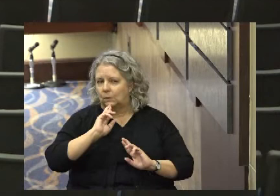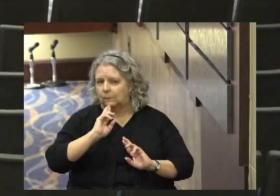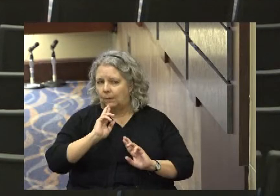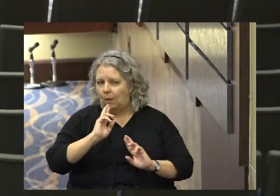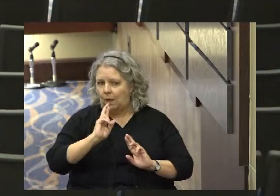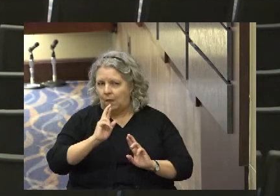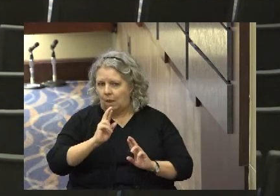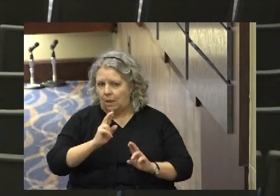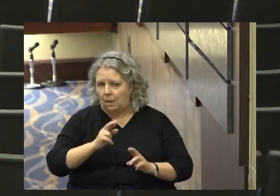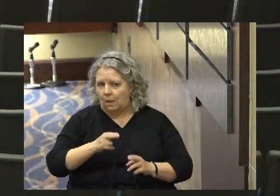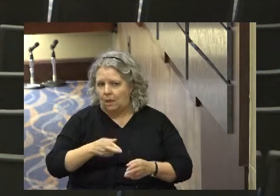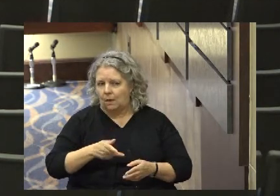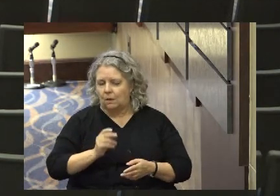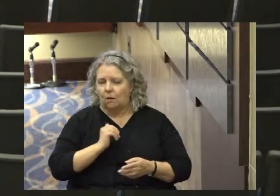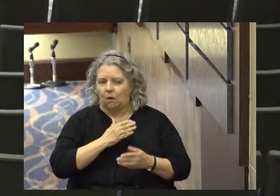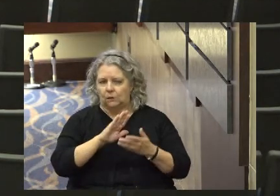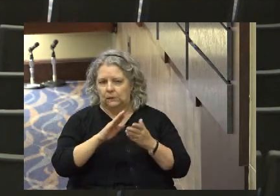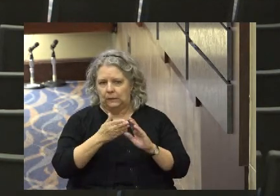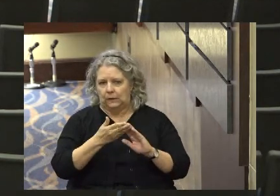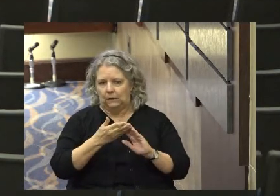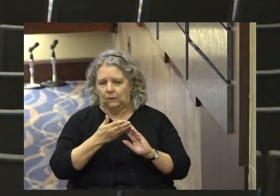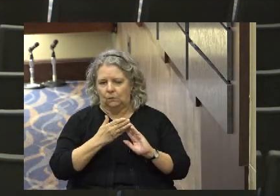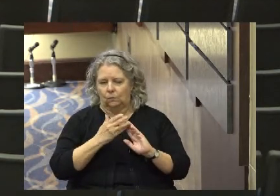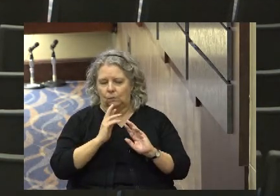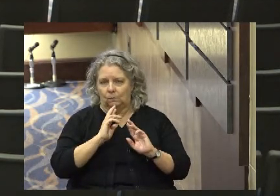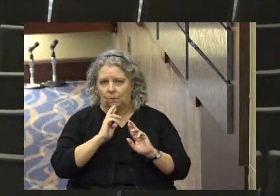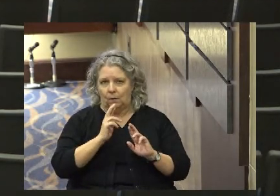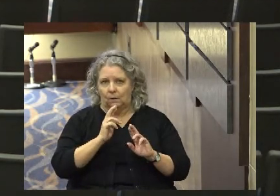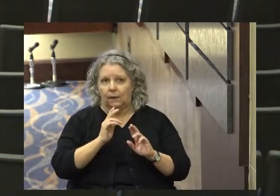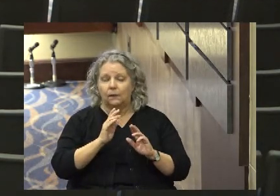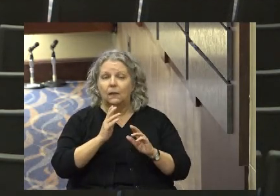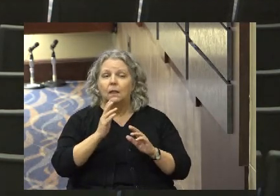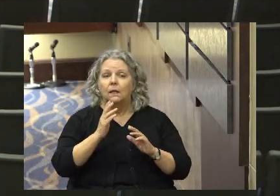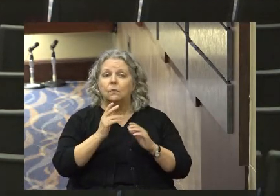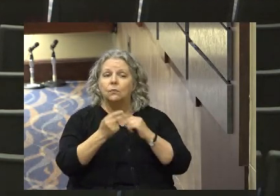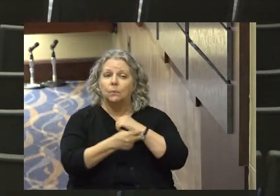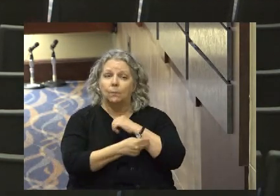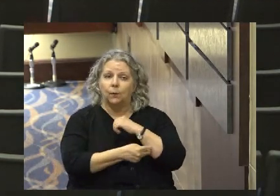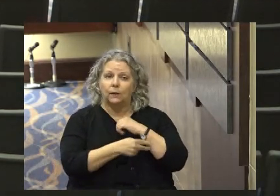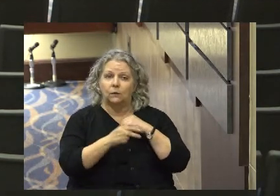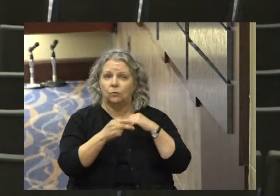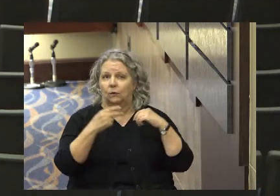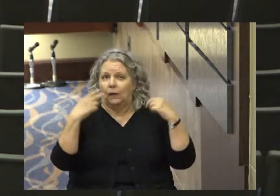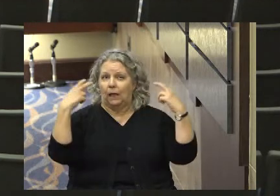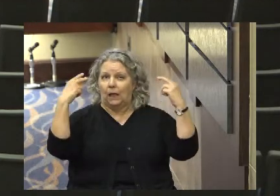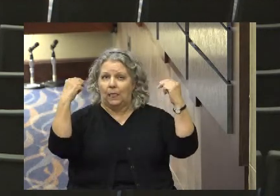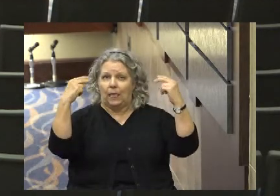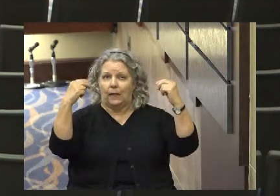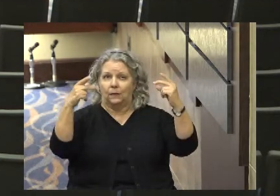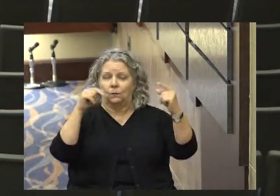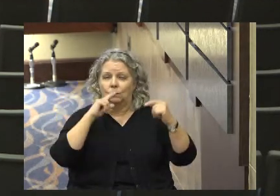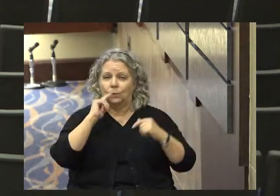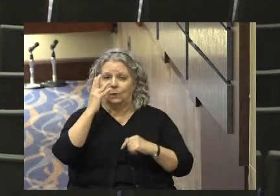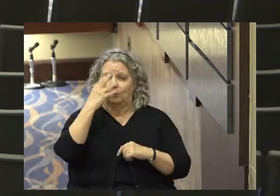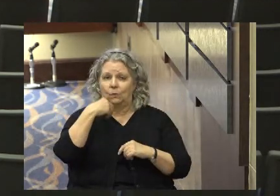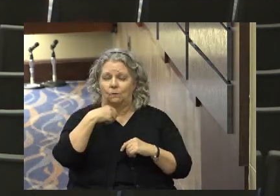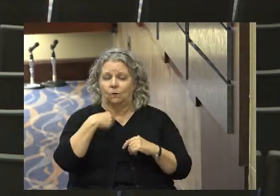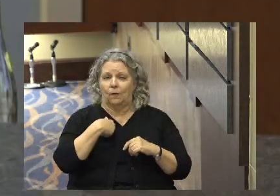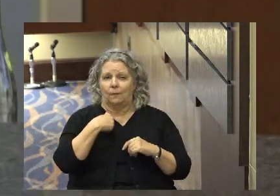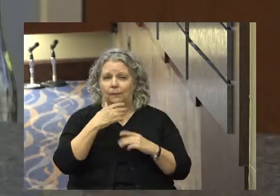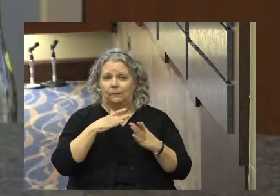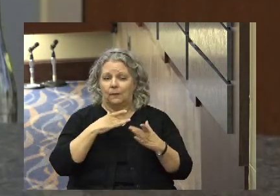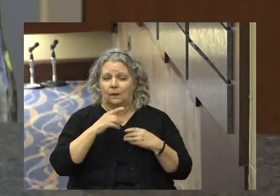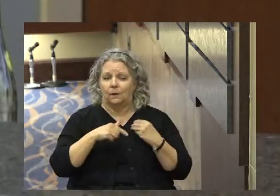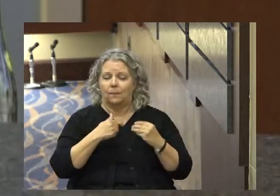with the bridge lighting is beautiful. I'm excited about the opportunities for the